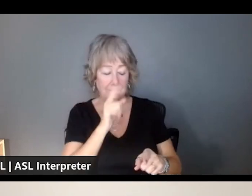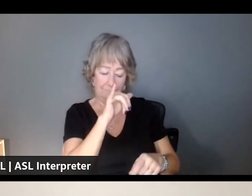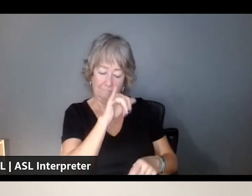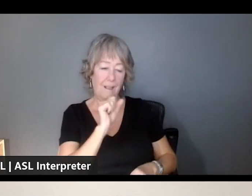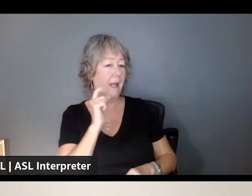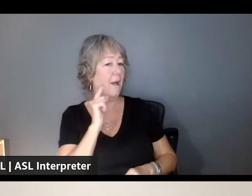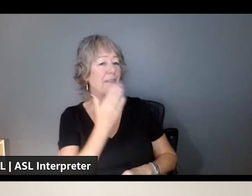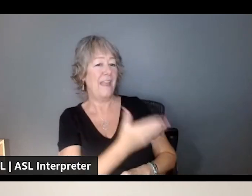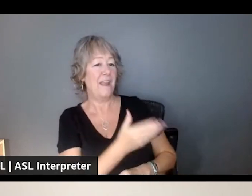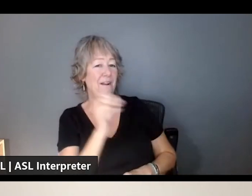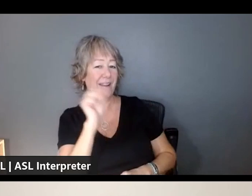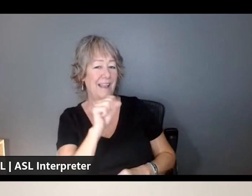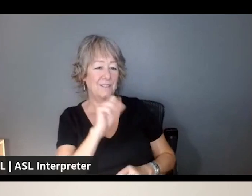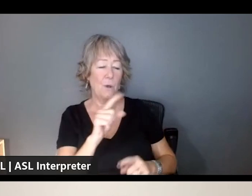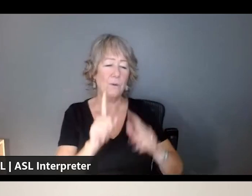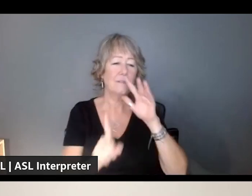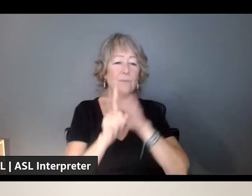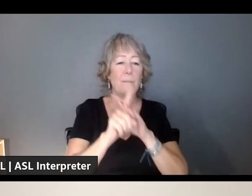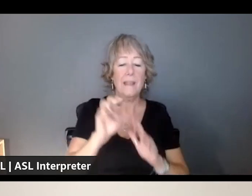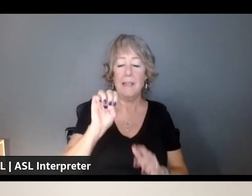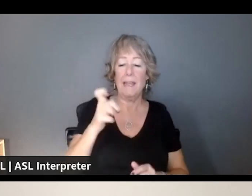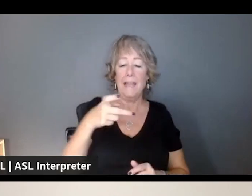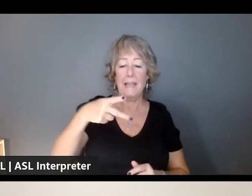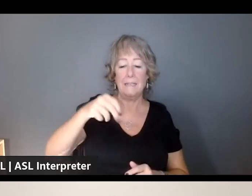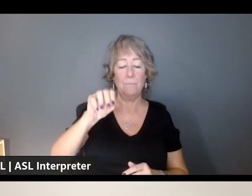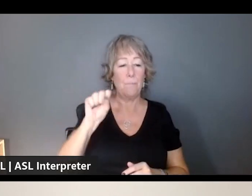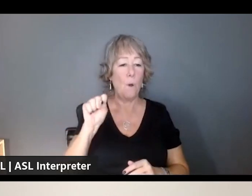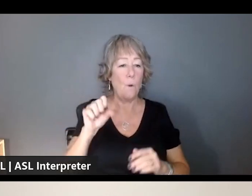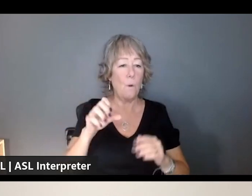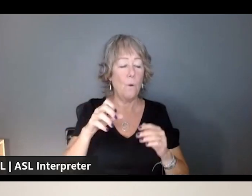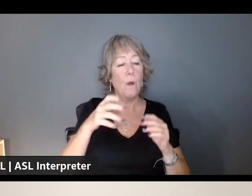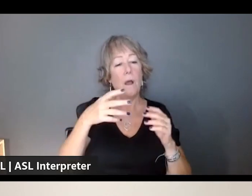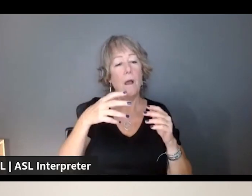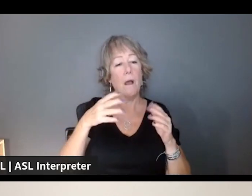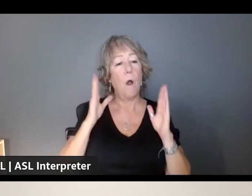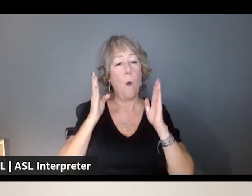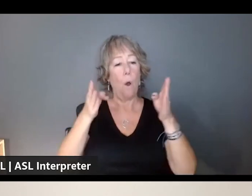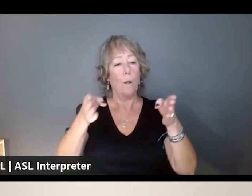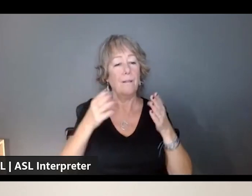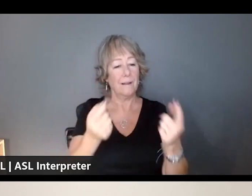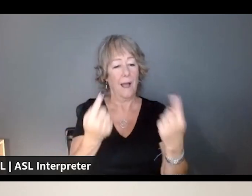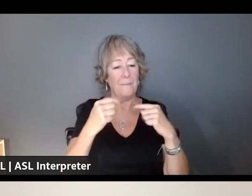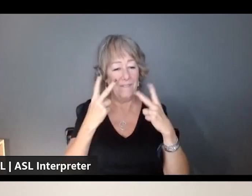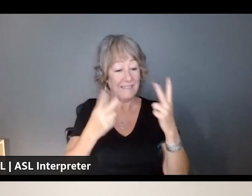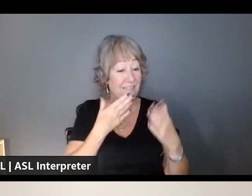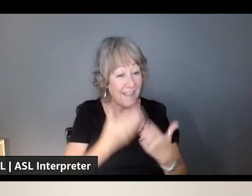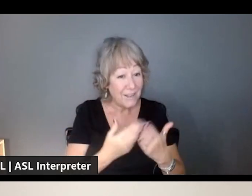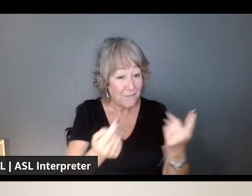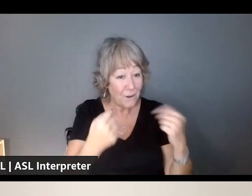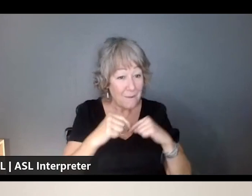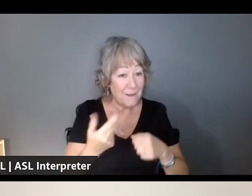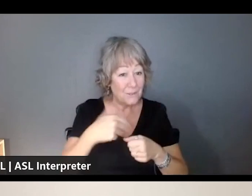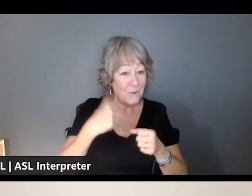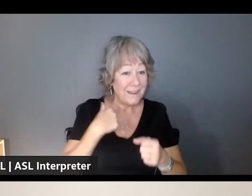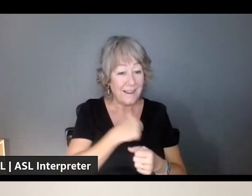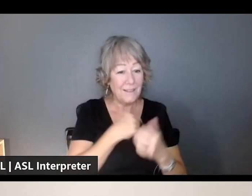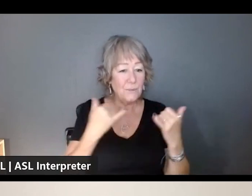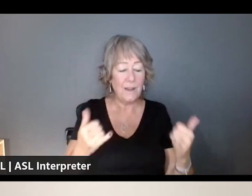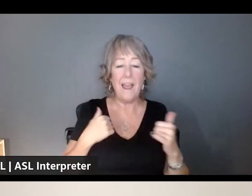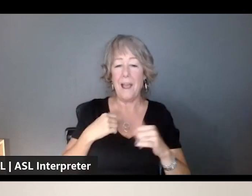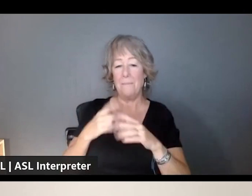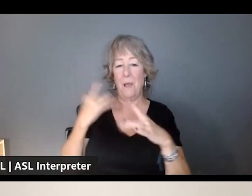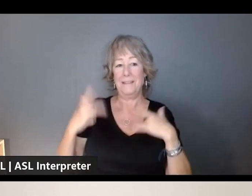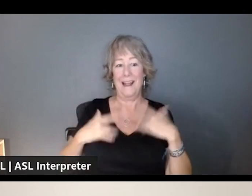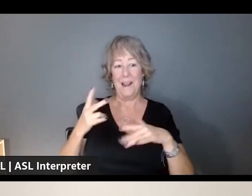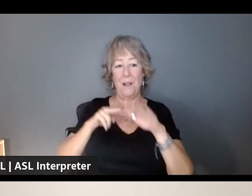there. Awesome. So come drop by in the expo hall. Thank you so much for joining us today, Suzanne. Great really to be appreciate here. your time. Yeah, I can't wait. I